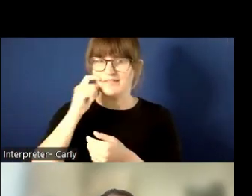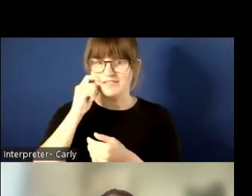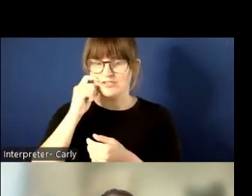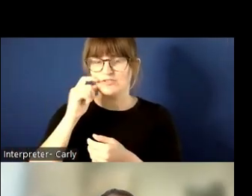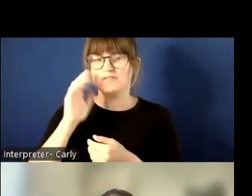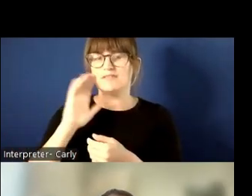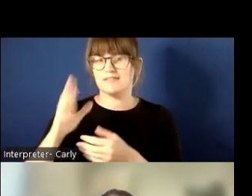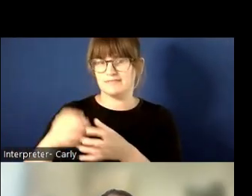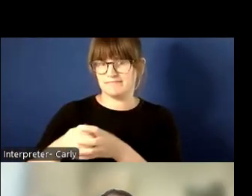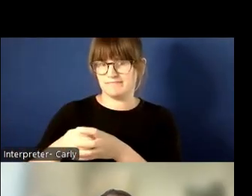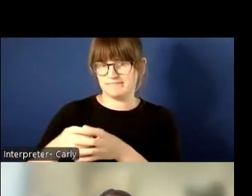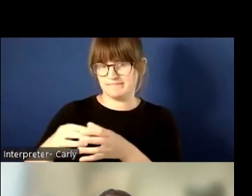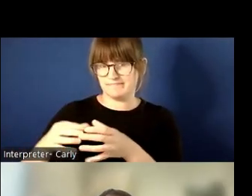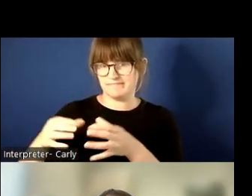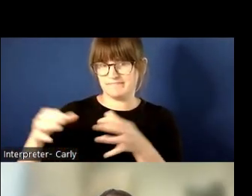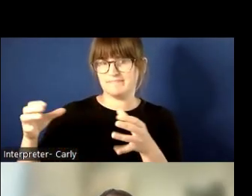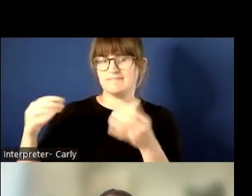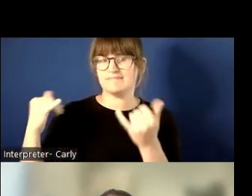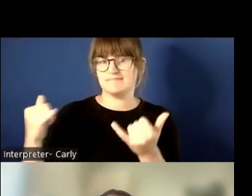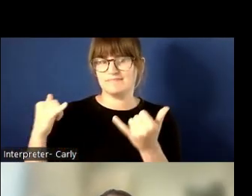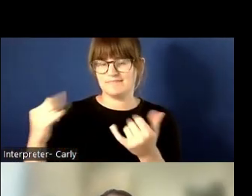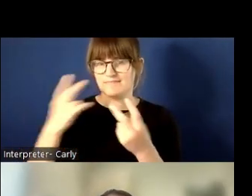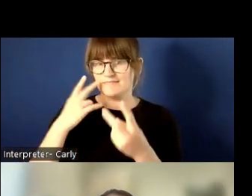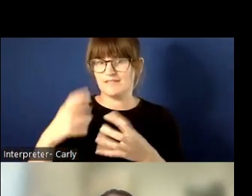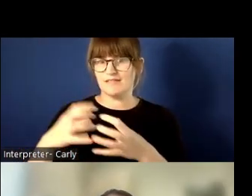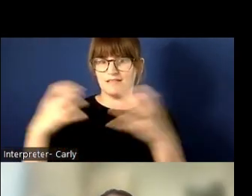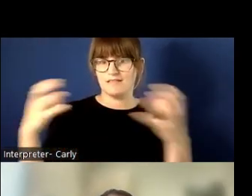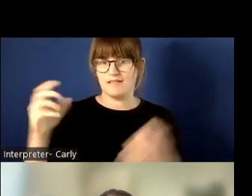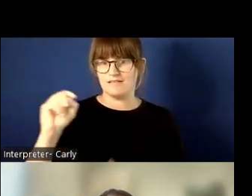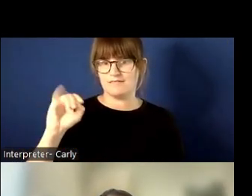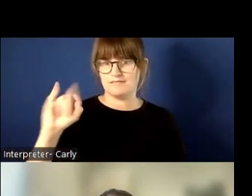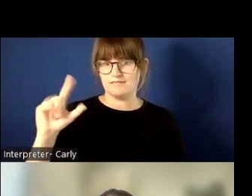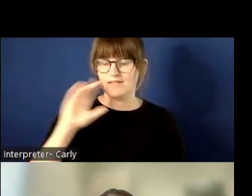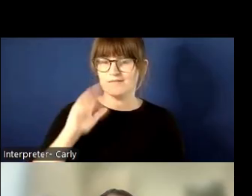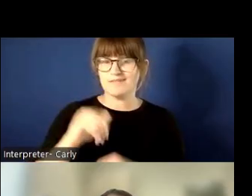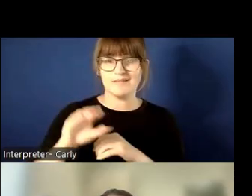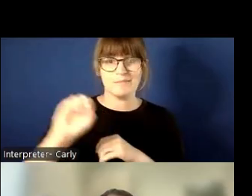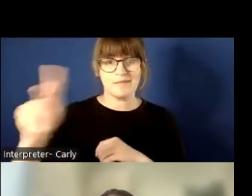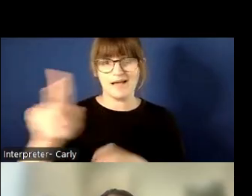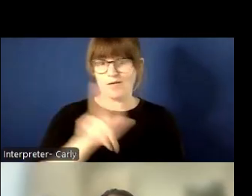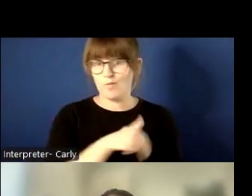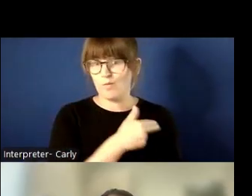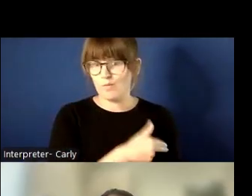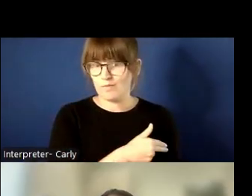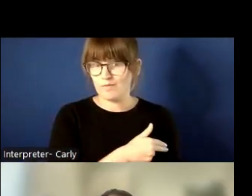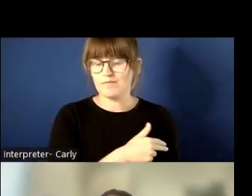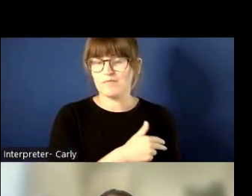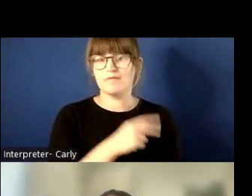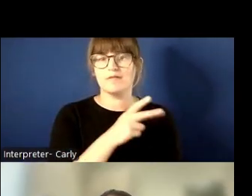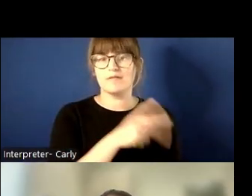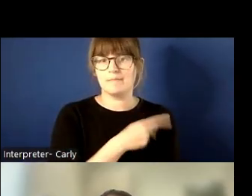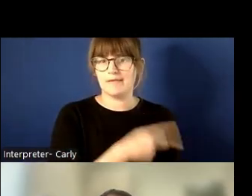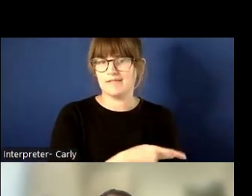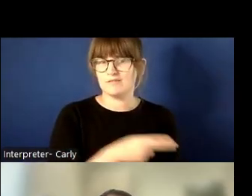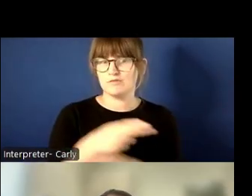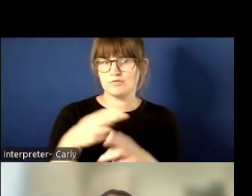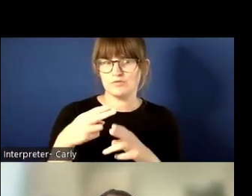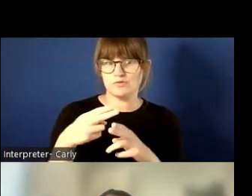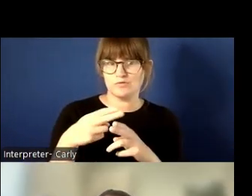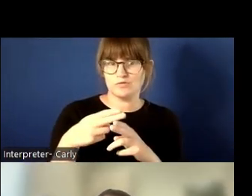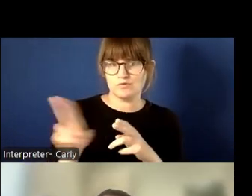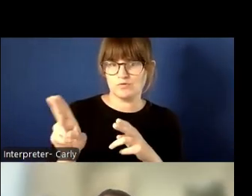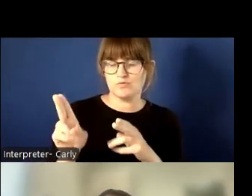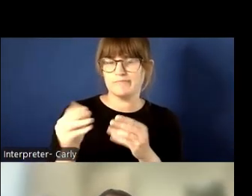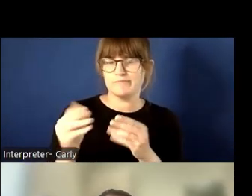expanded in culture. So now you have a lot of these TILs. They're sent back to the hospital. The patient gets a short course of the